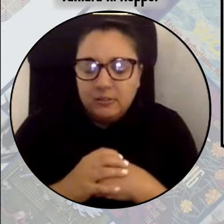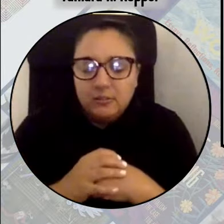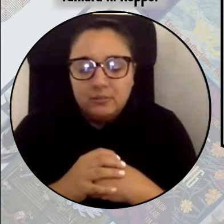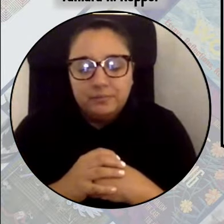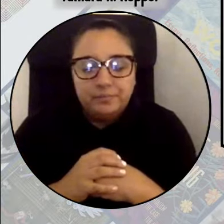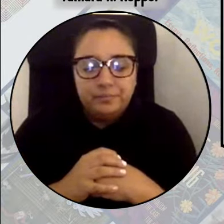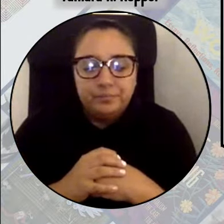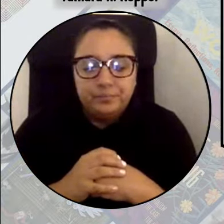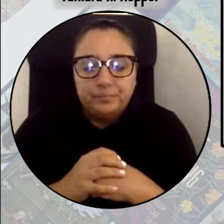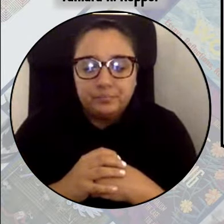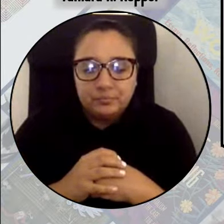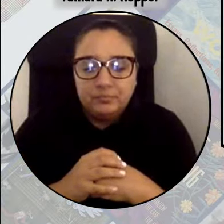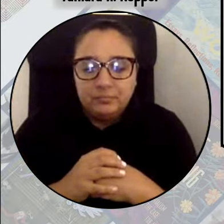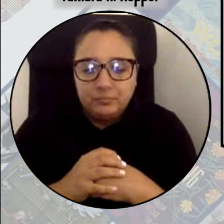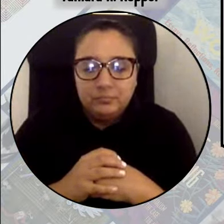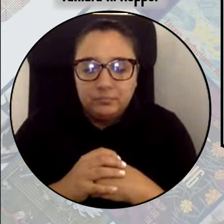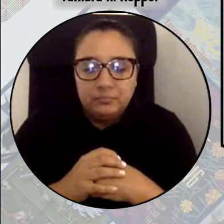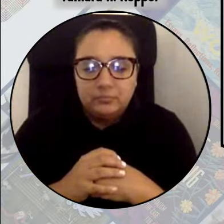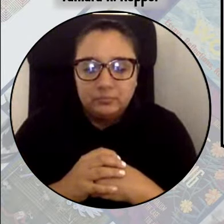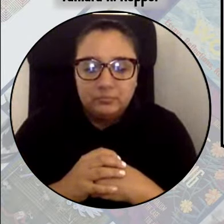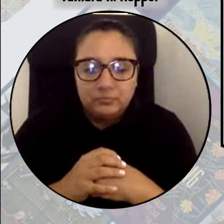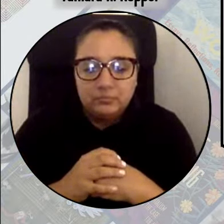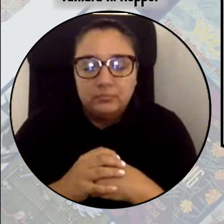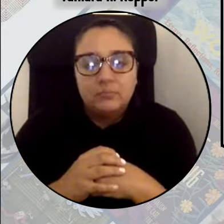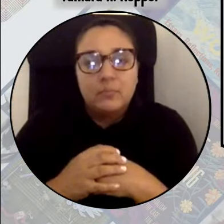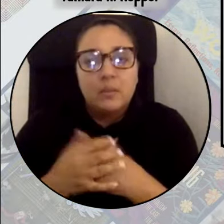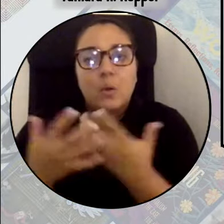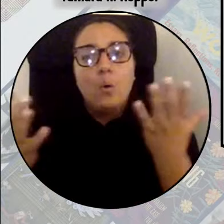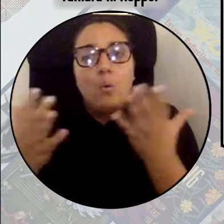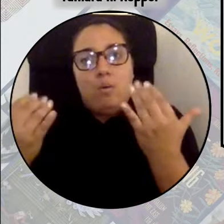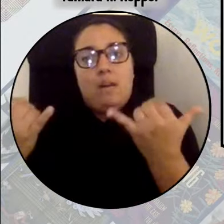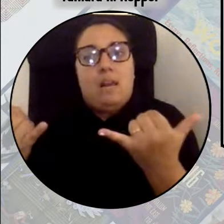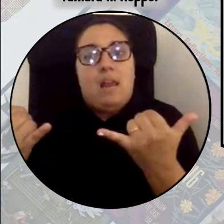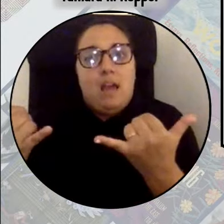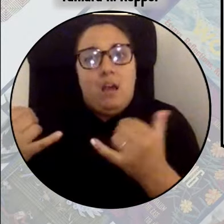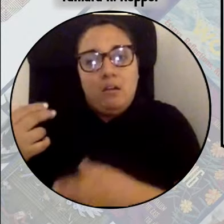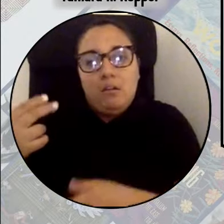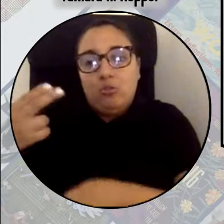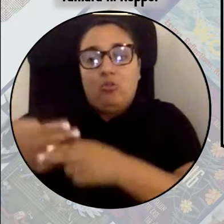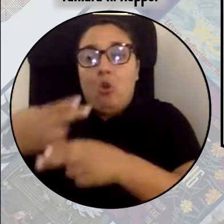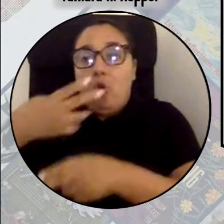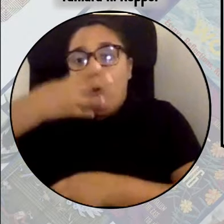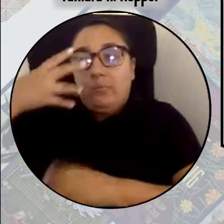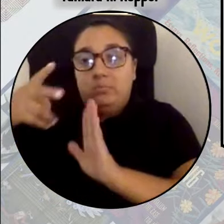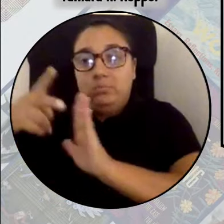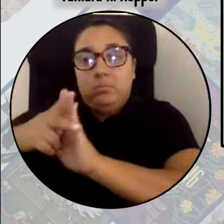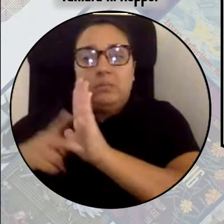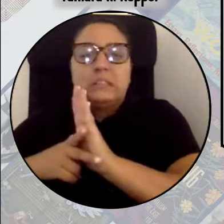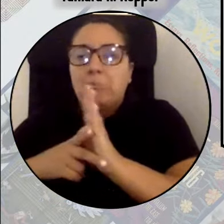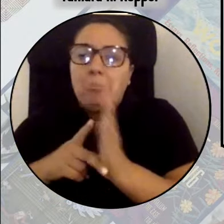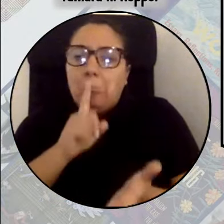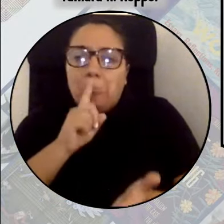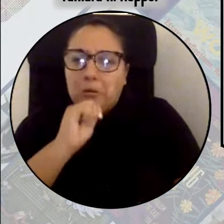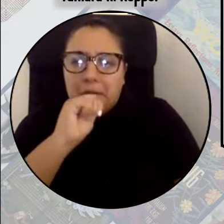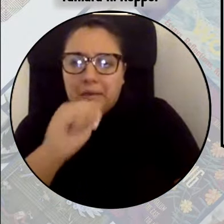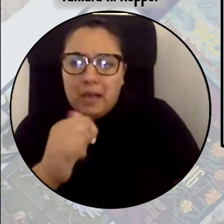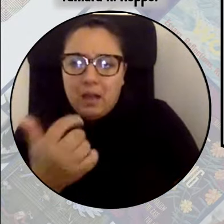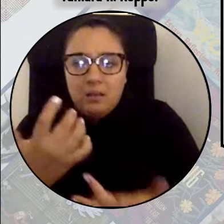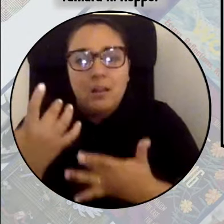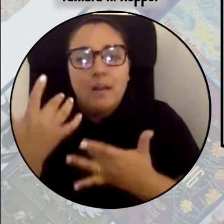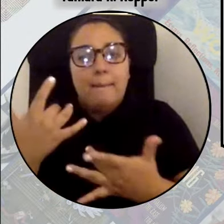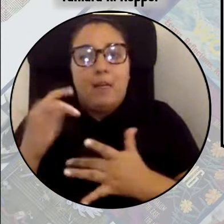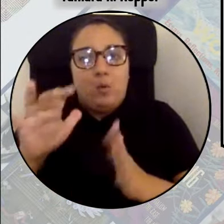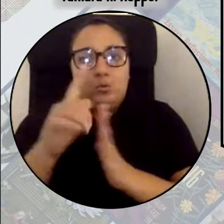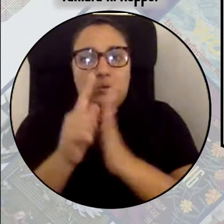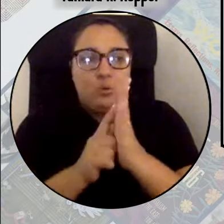policy isn't always kind of just immigration policy. A lot of these laws that are kind of, you know, laws applied to everybody